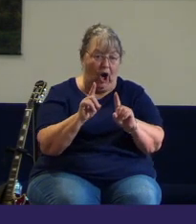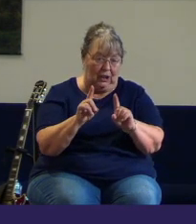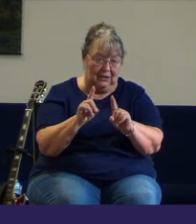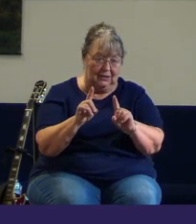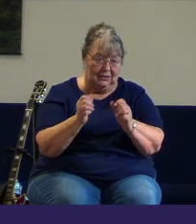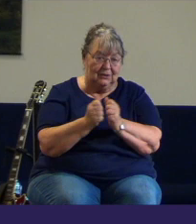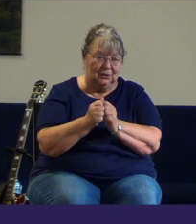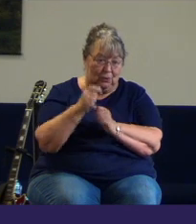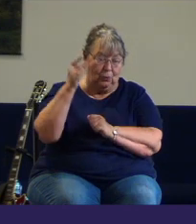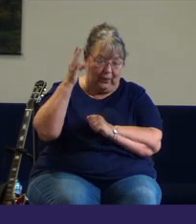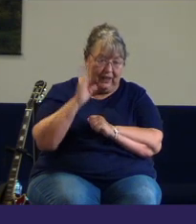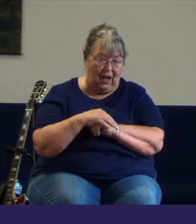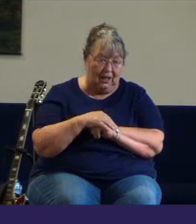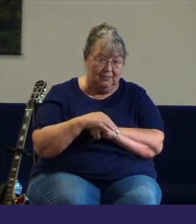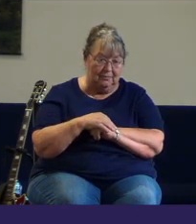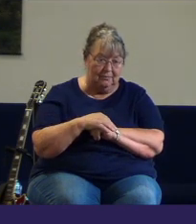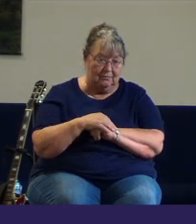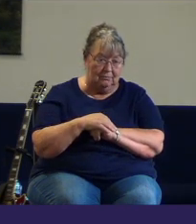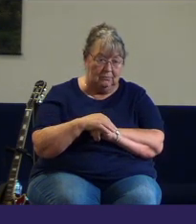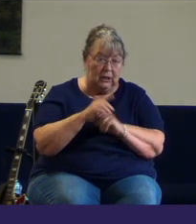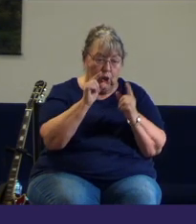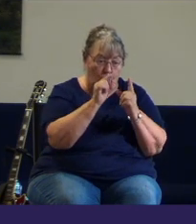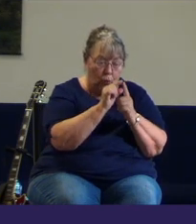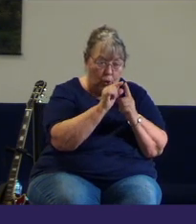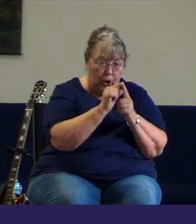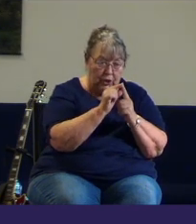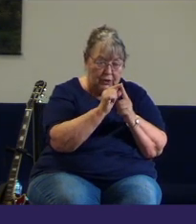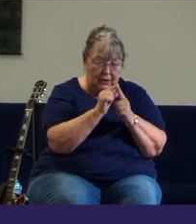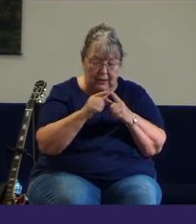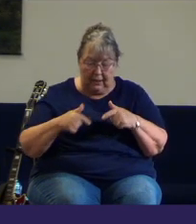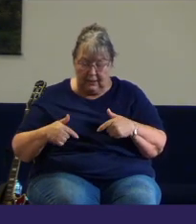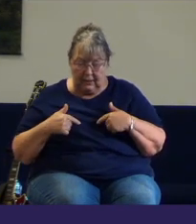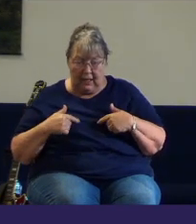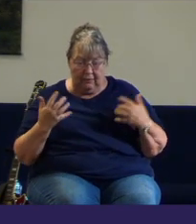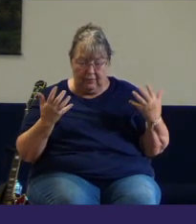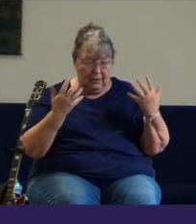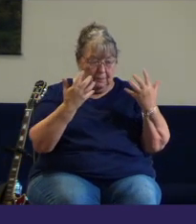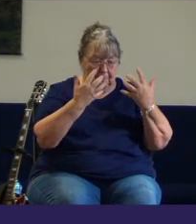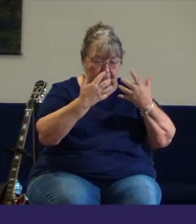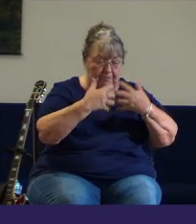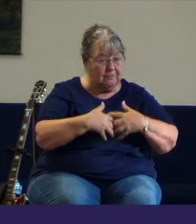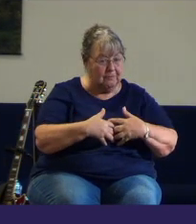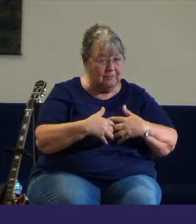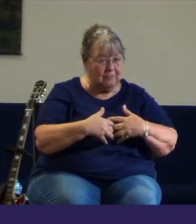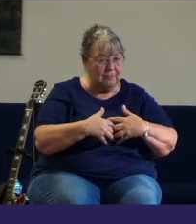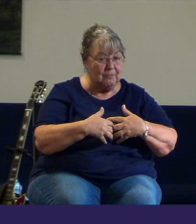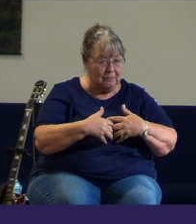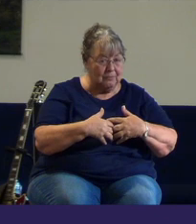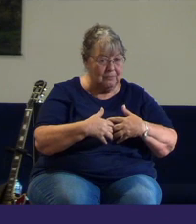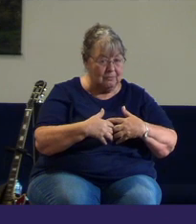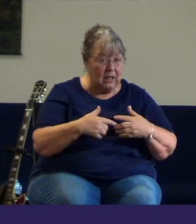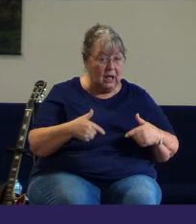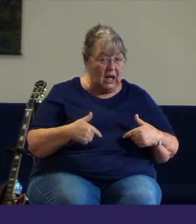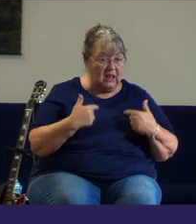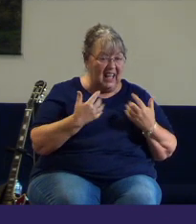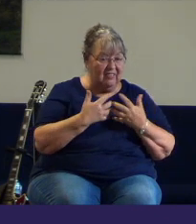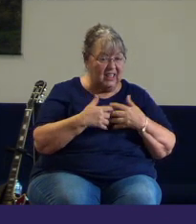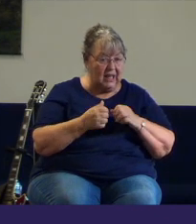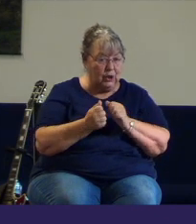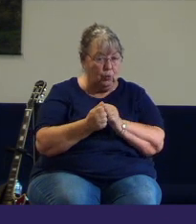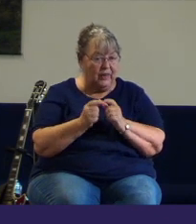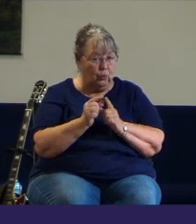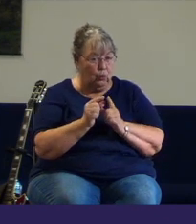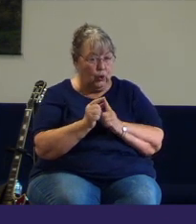His words combined with his life, and his life connected with his words. He didn't just